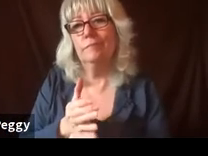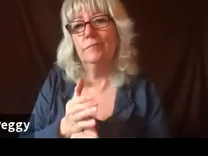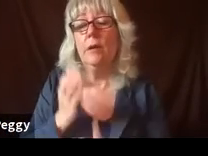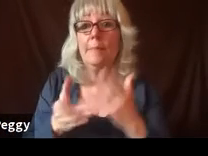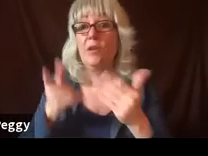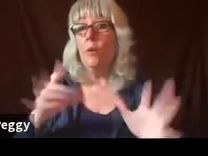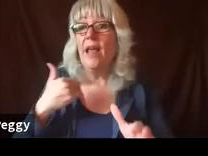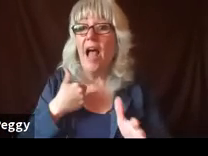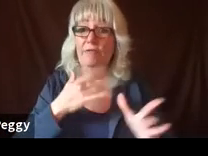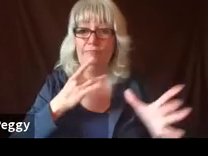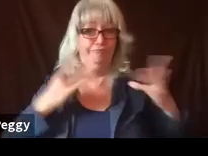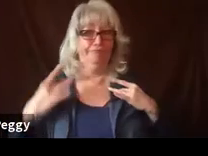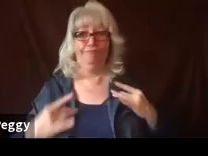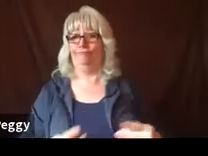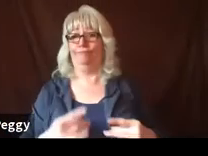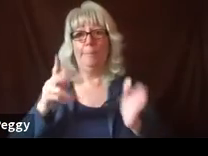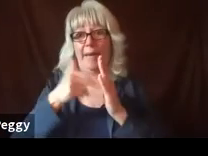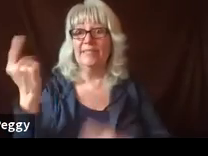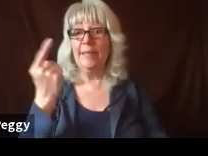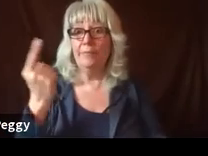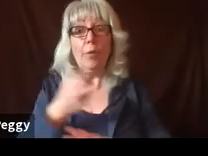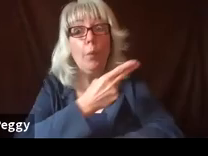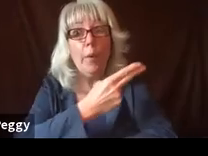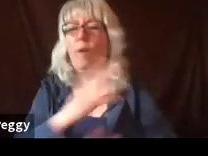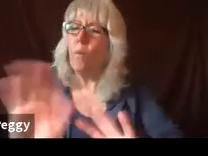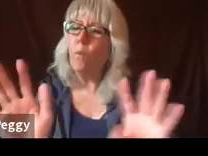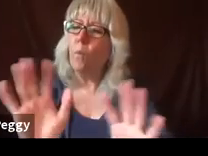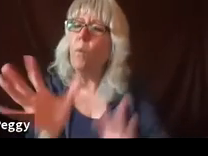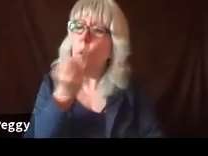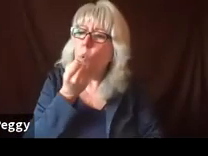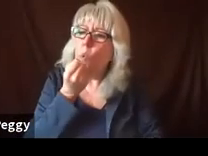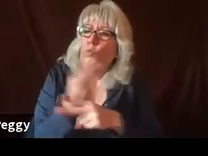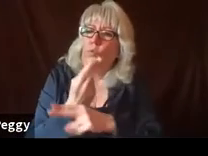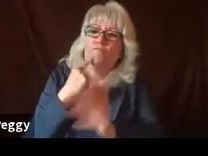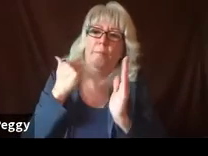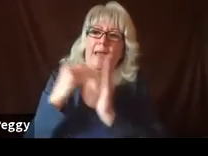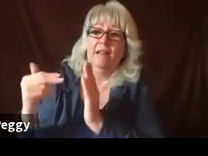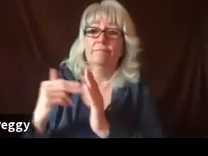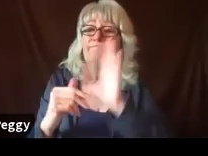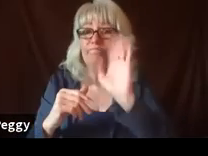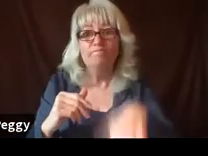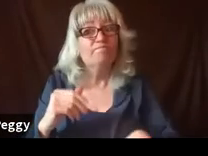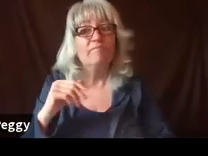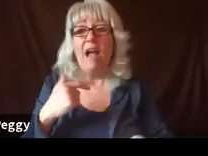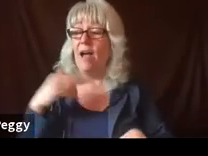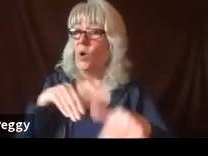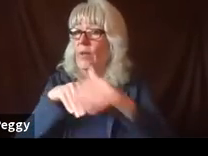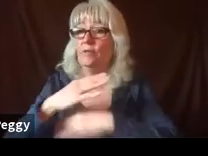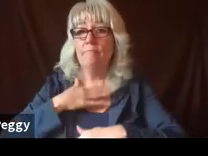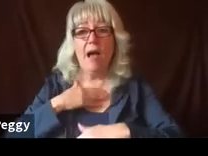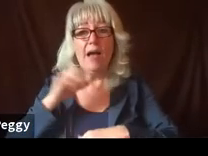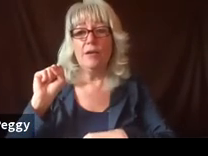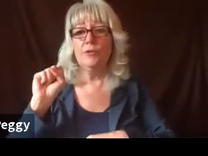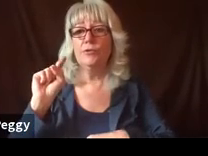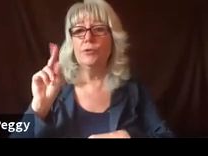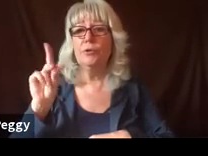got paint on something already. I don't even go into the studio to do